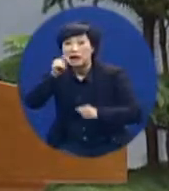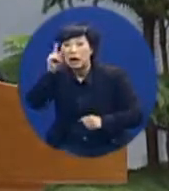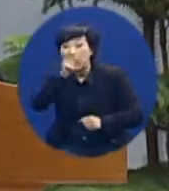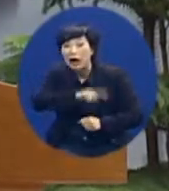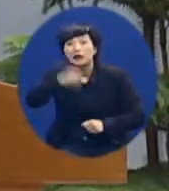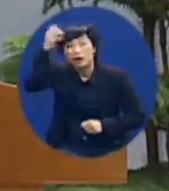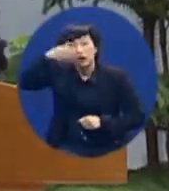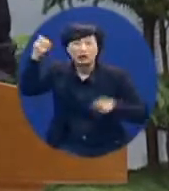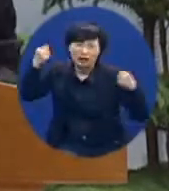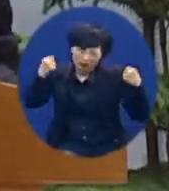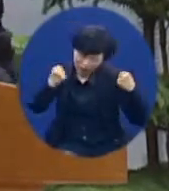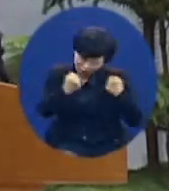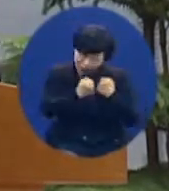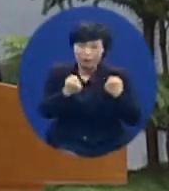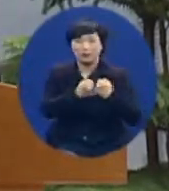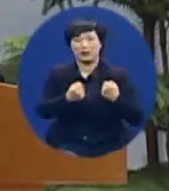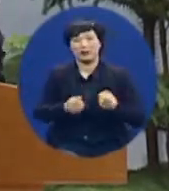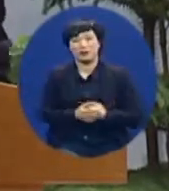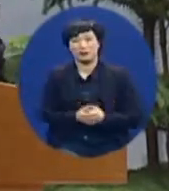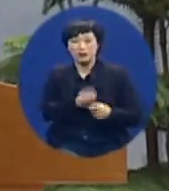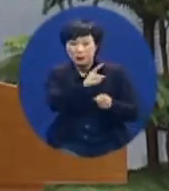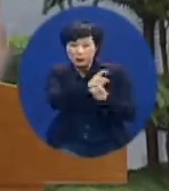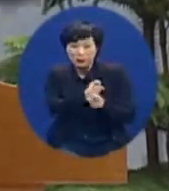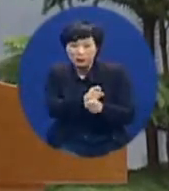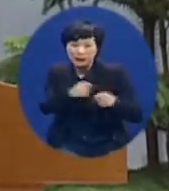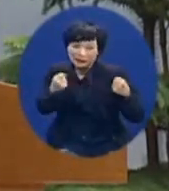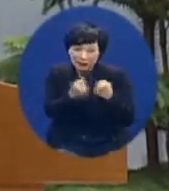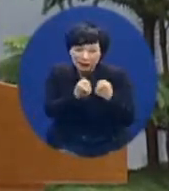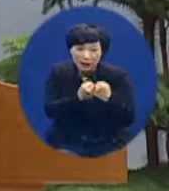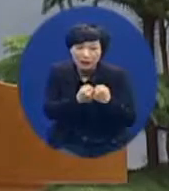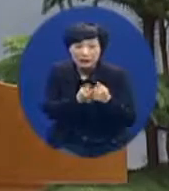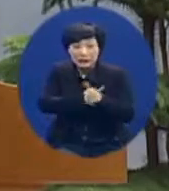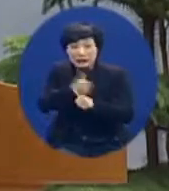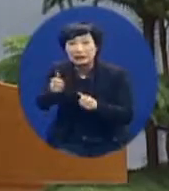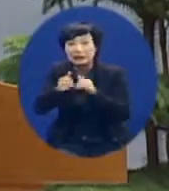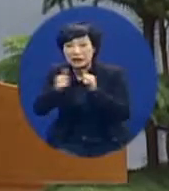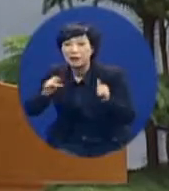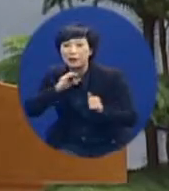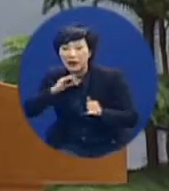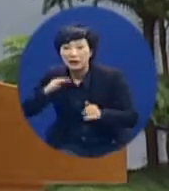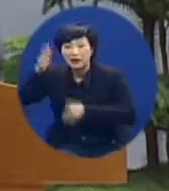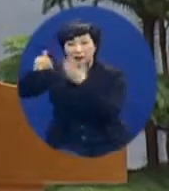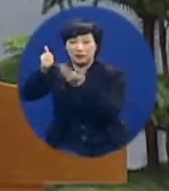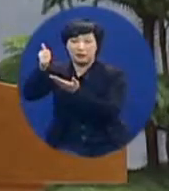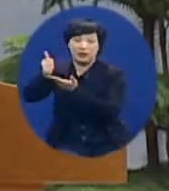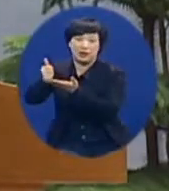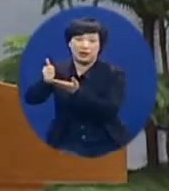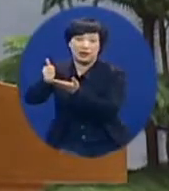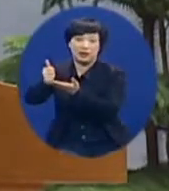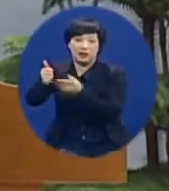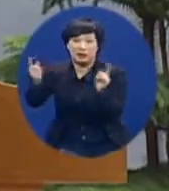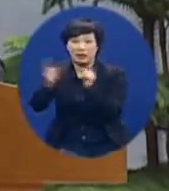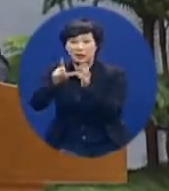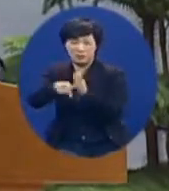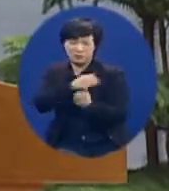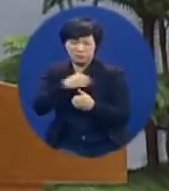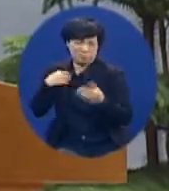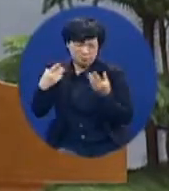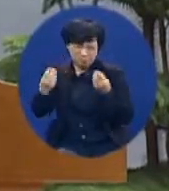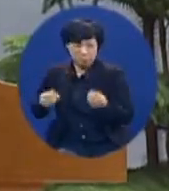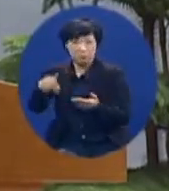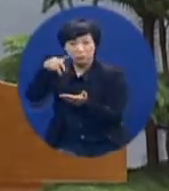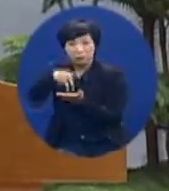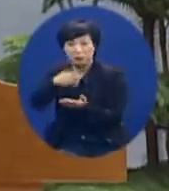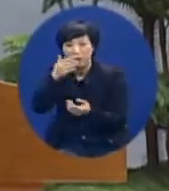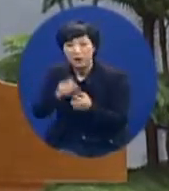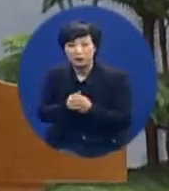evil rulers and authorities of the unseen world, against those mighty powers of darkness